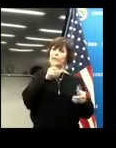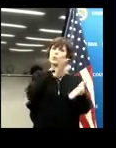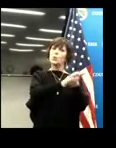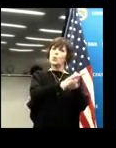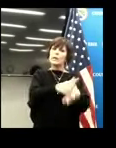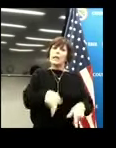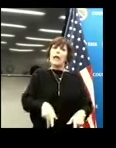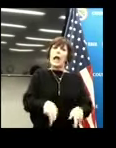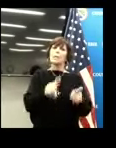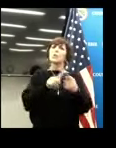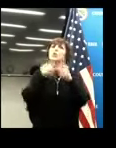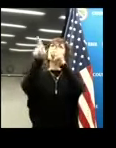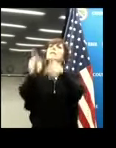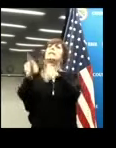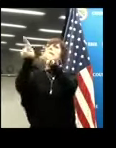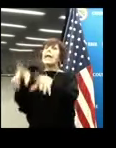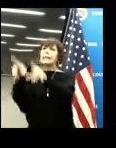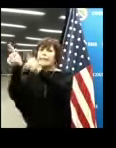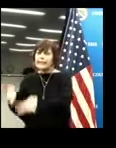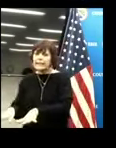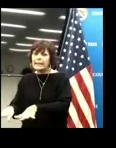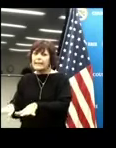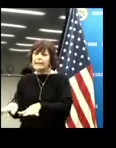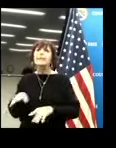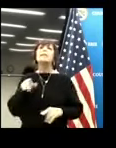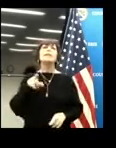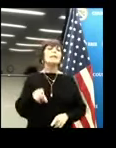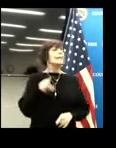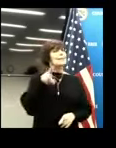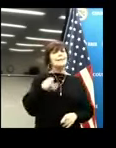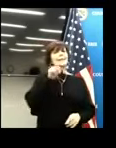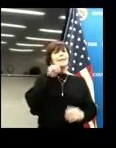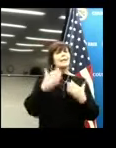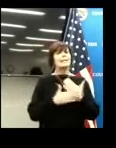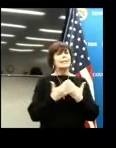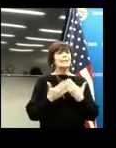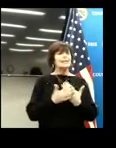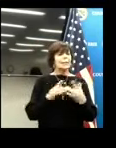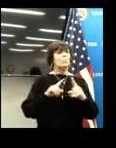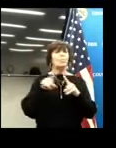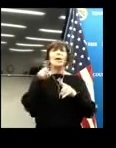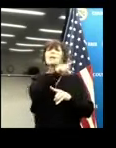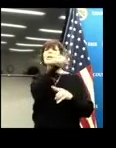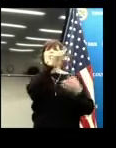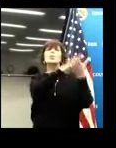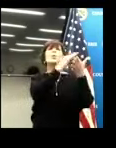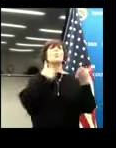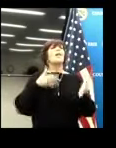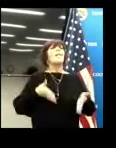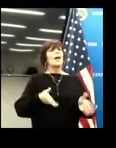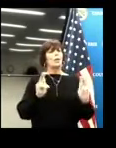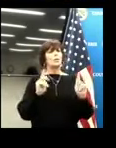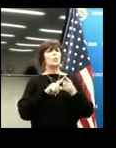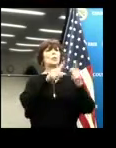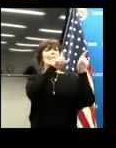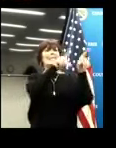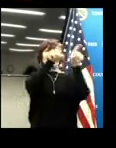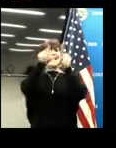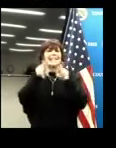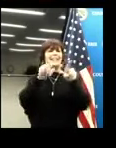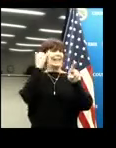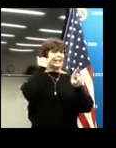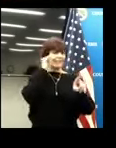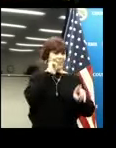test out if they so want. The testing restrictions are not easy to meet, but they will have an opportunity to test out. Otherwise, they must go